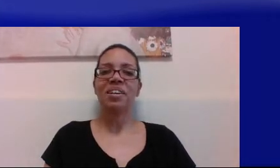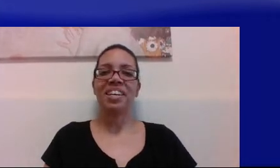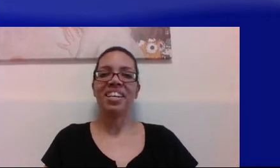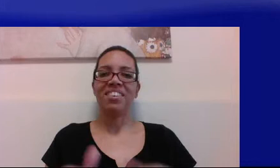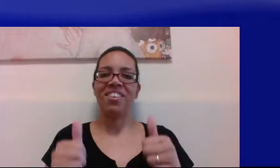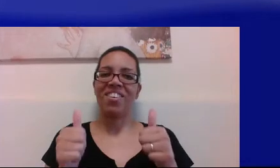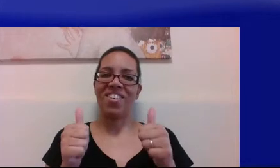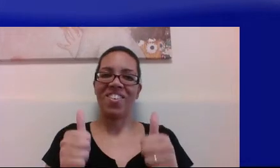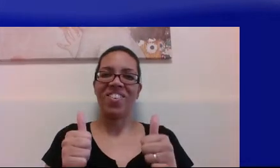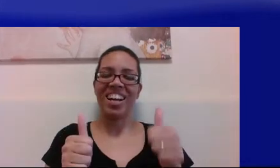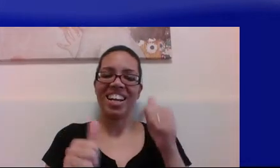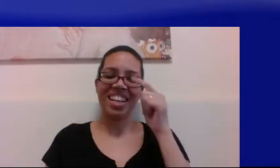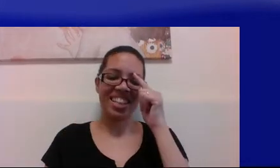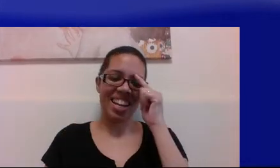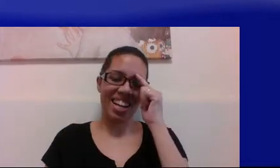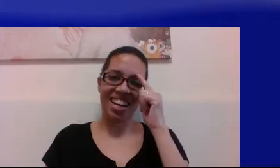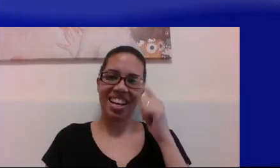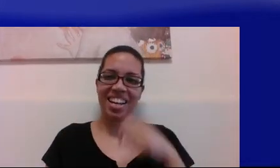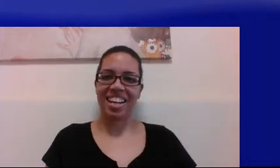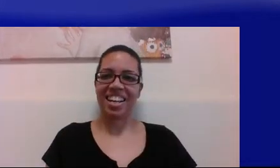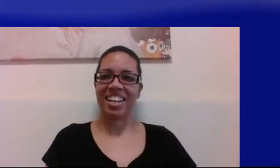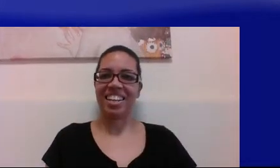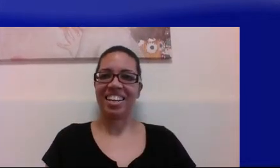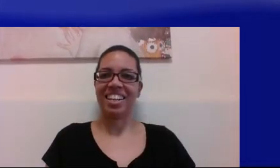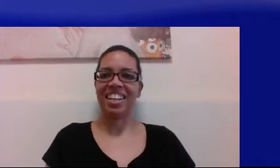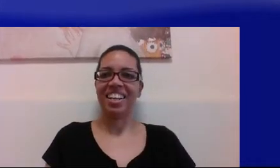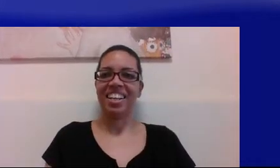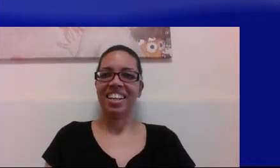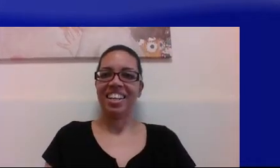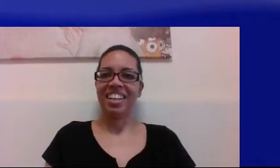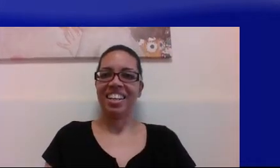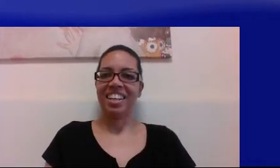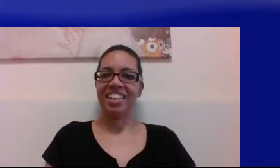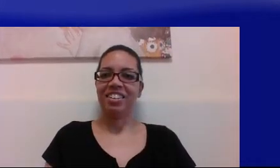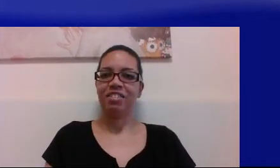orange superhero. Well done!